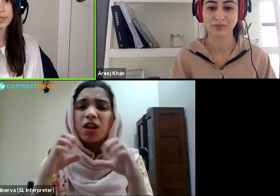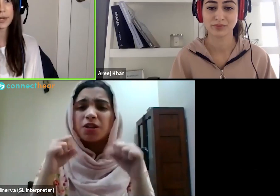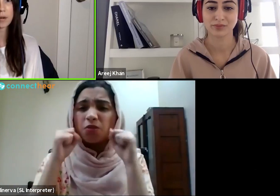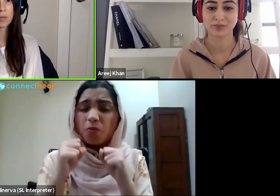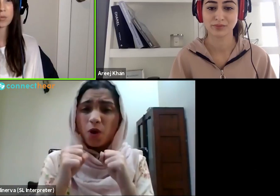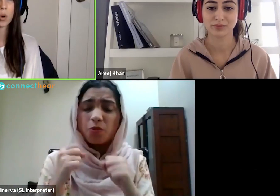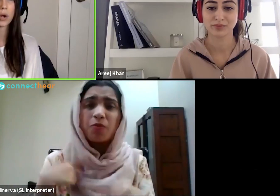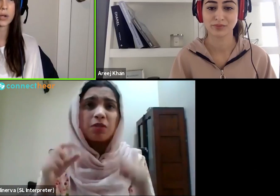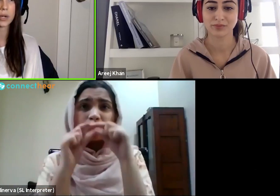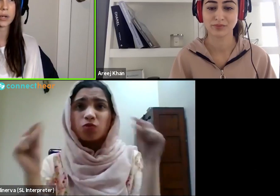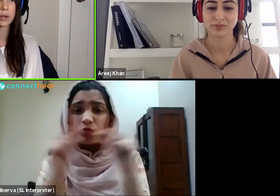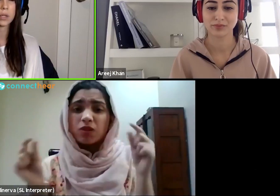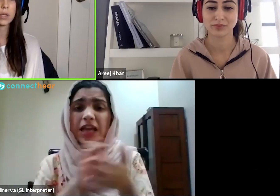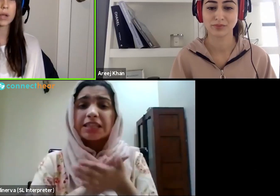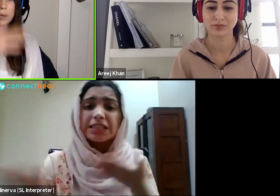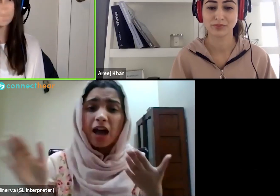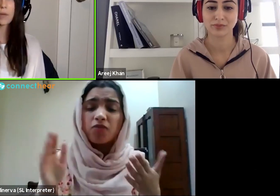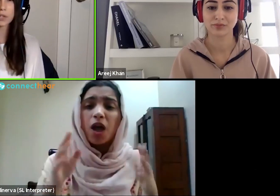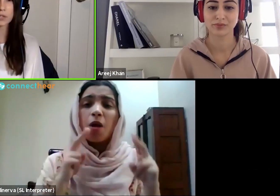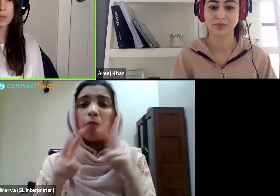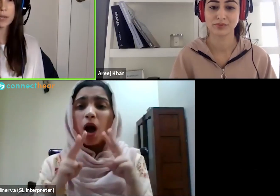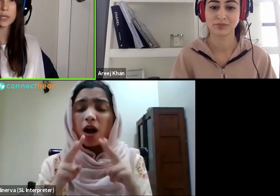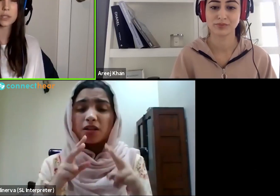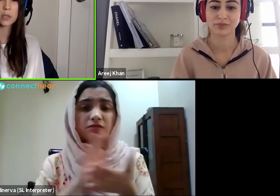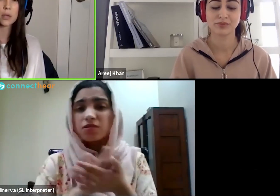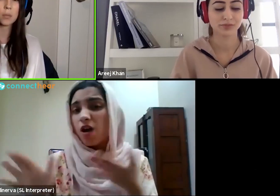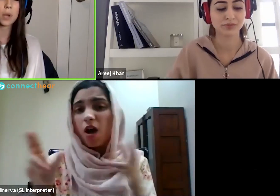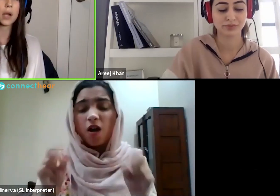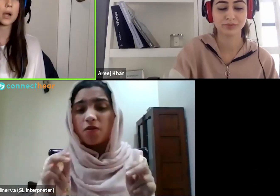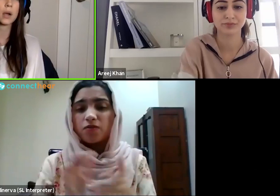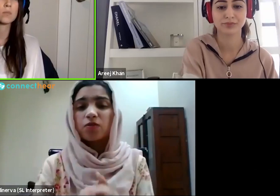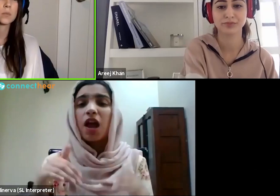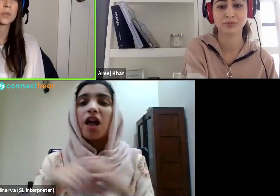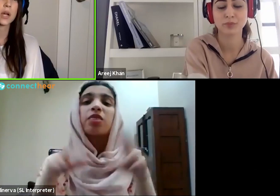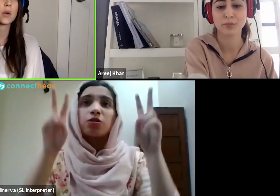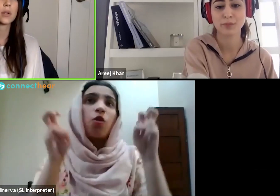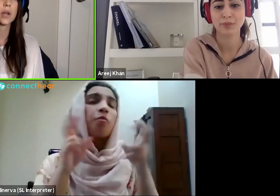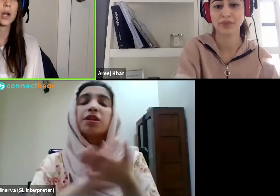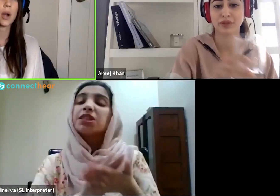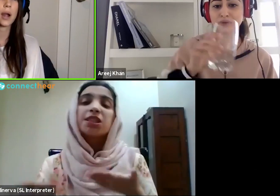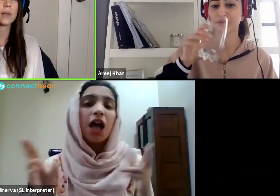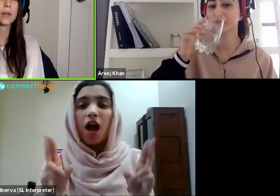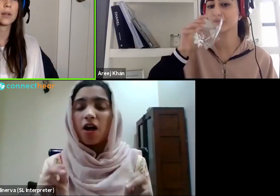and maintain more complicated conversations. That makes sense. But so